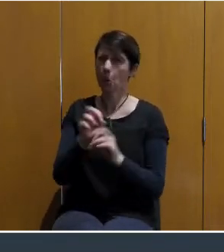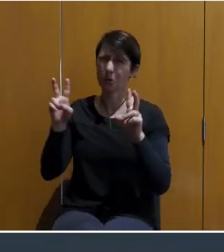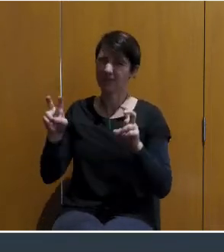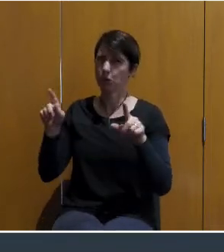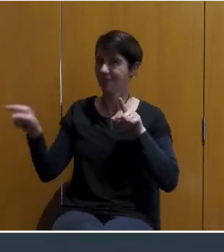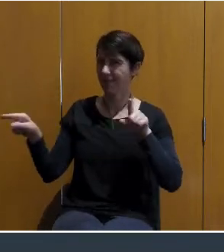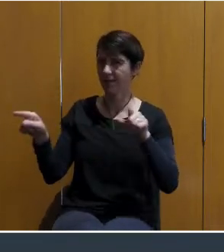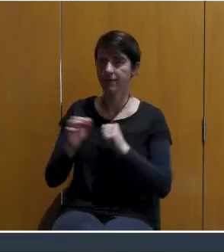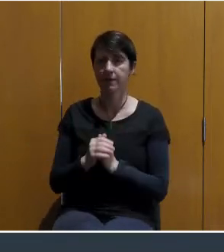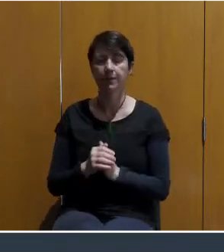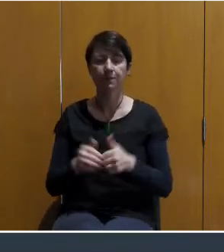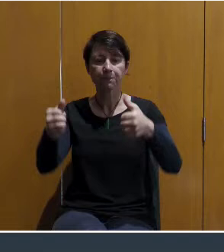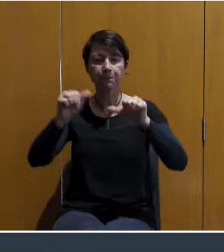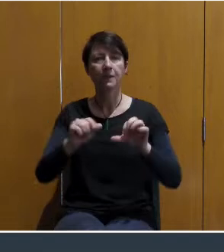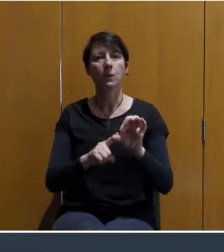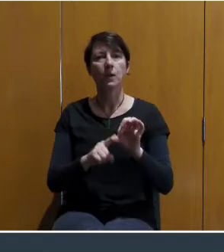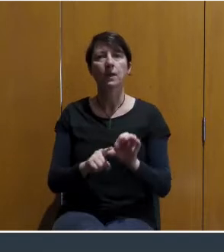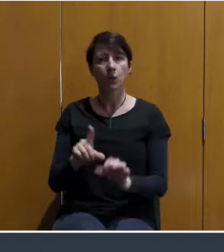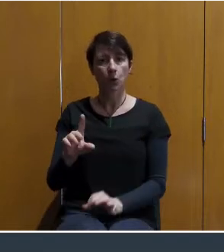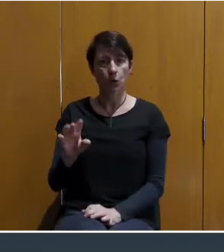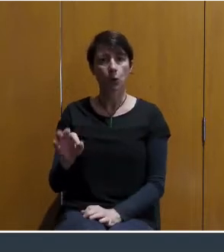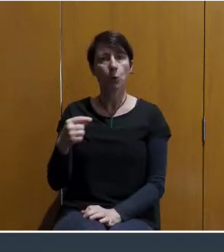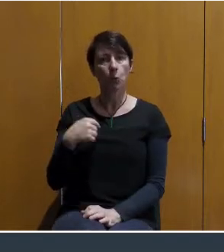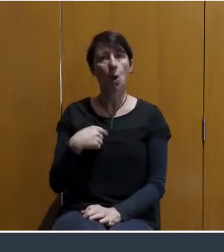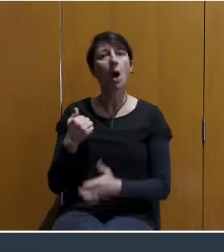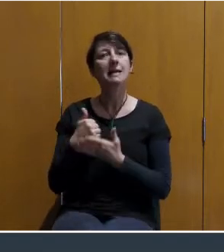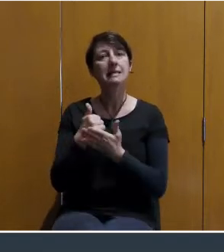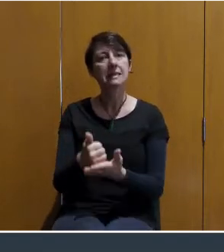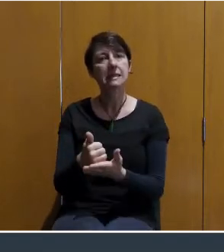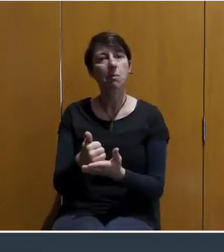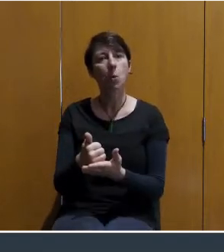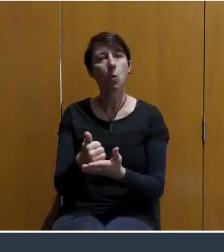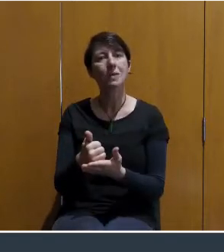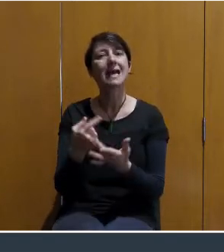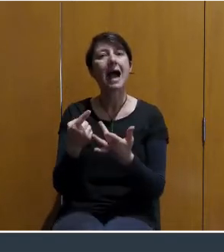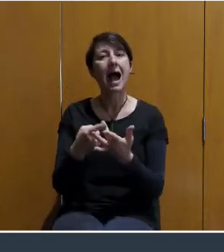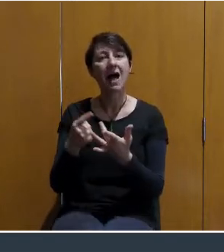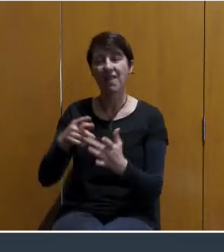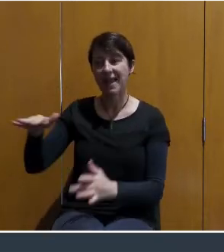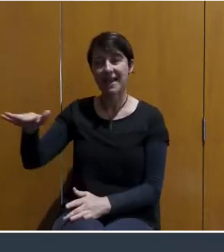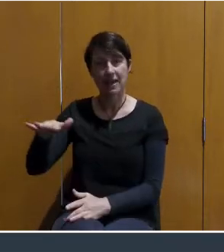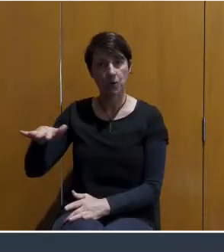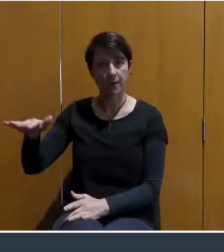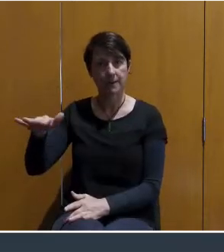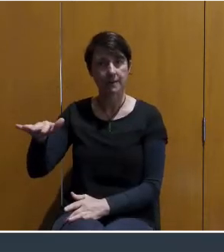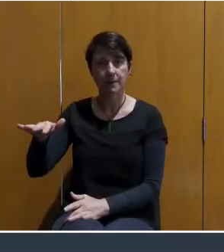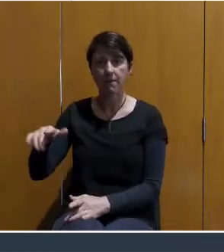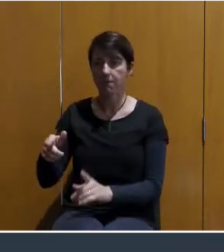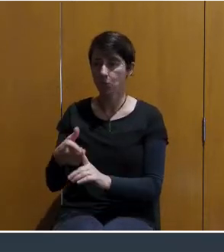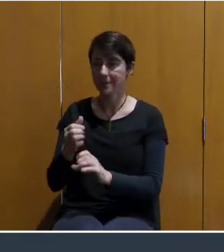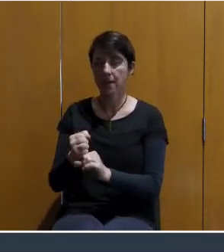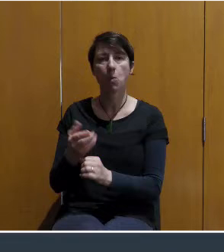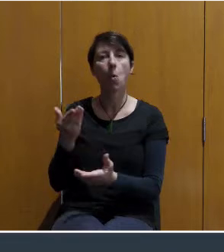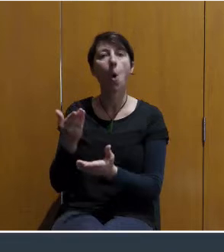support all areas other than those specified in the policy being on-lead areas? Yes, I